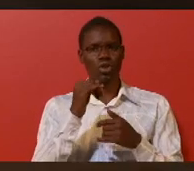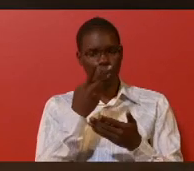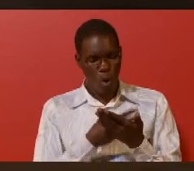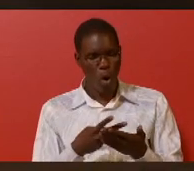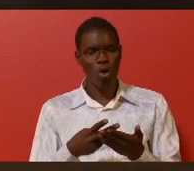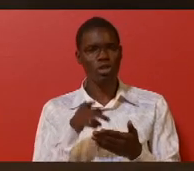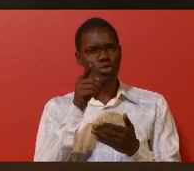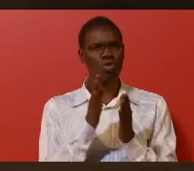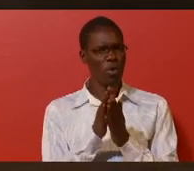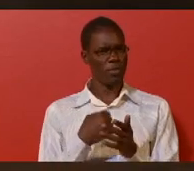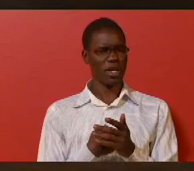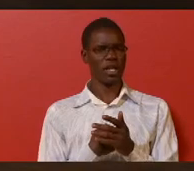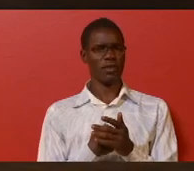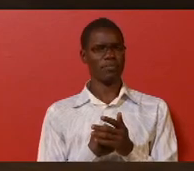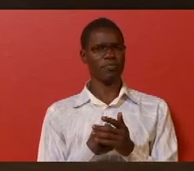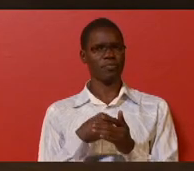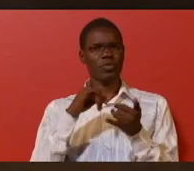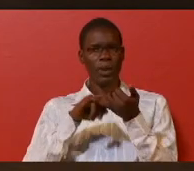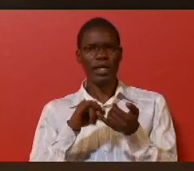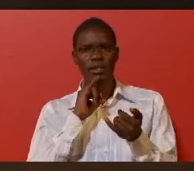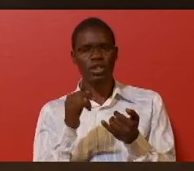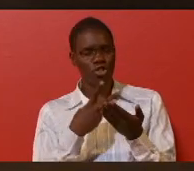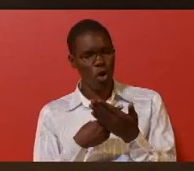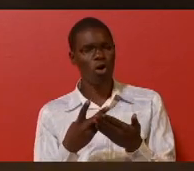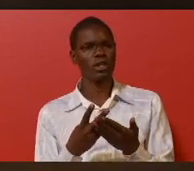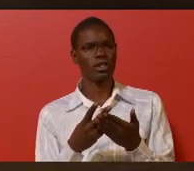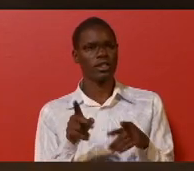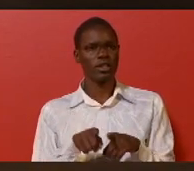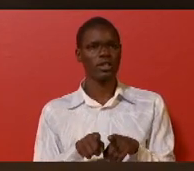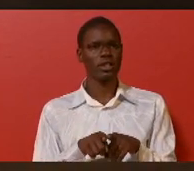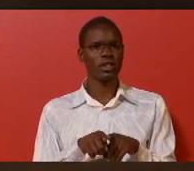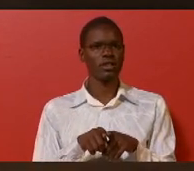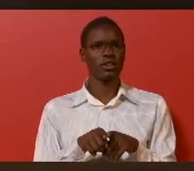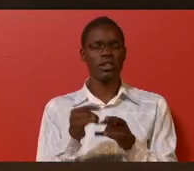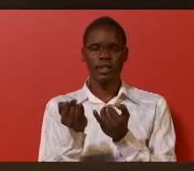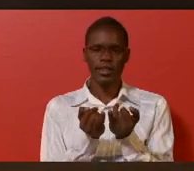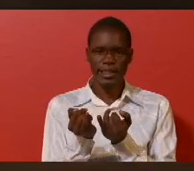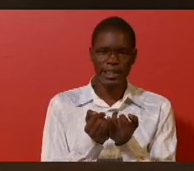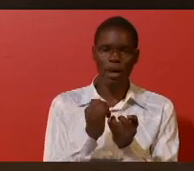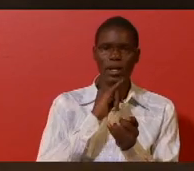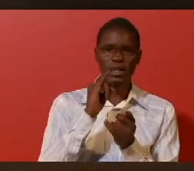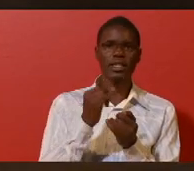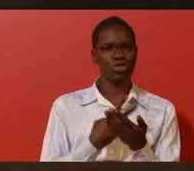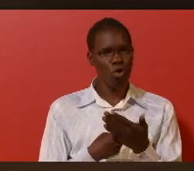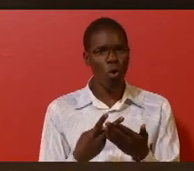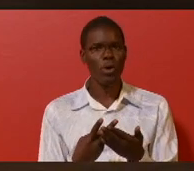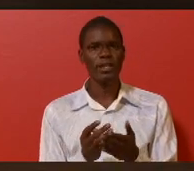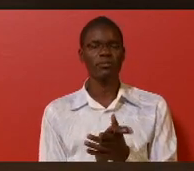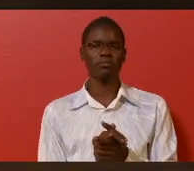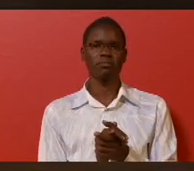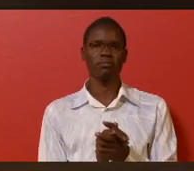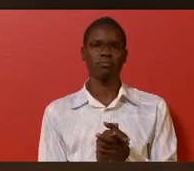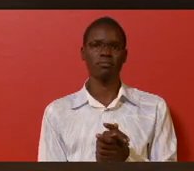Are you with me? Yes. Marriage is holy, and the Sabbath is holy.